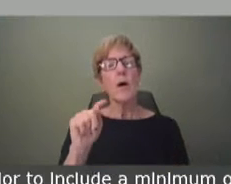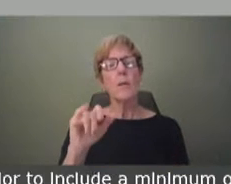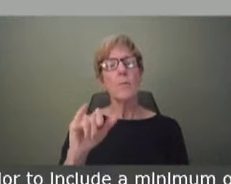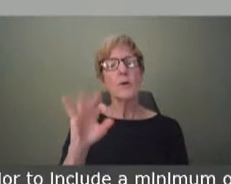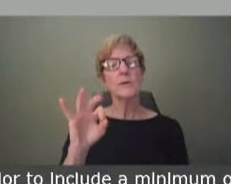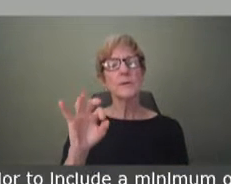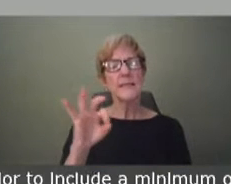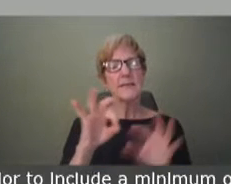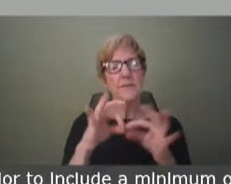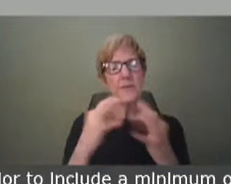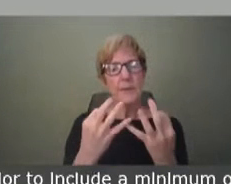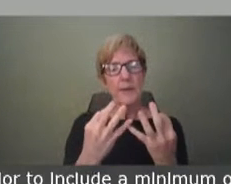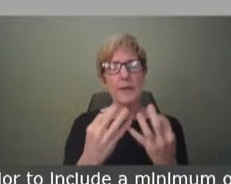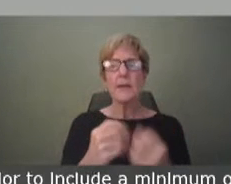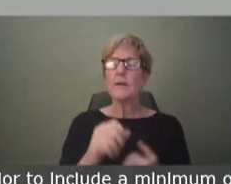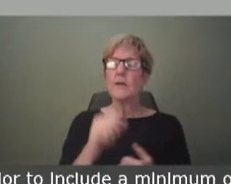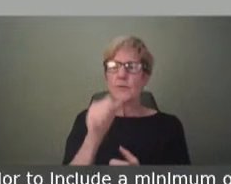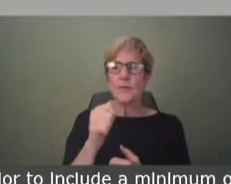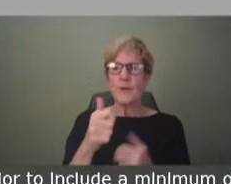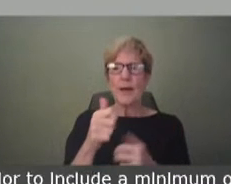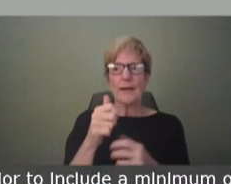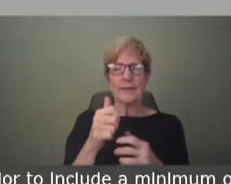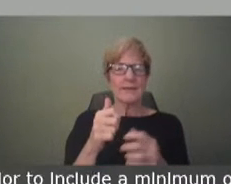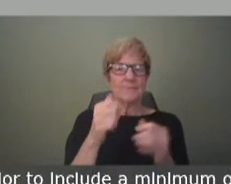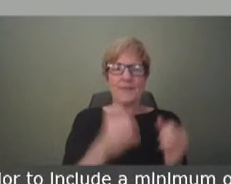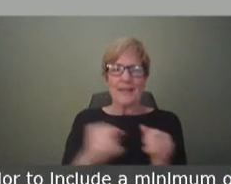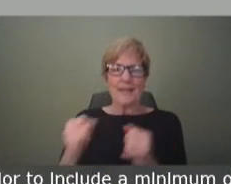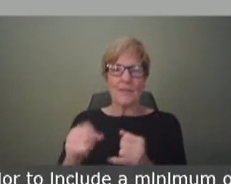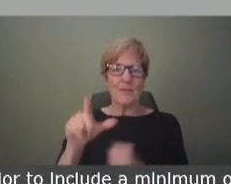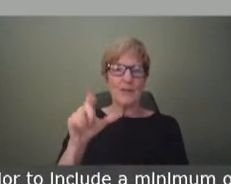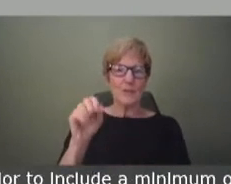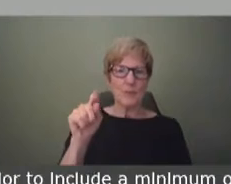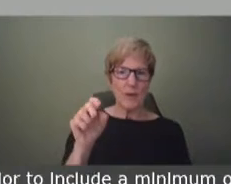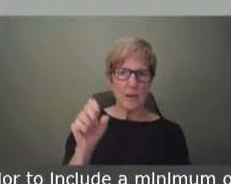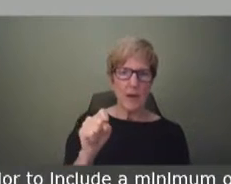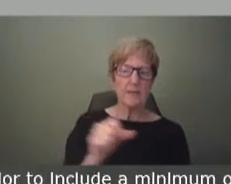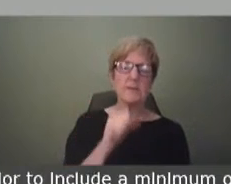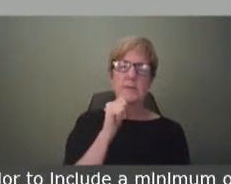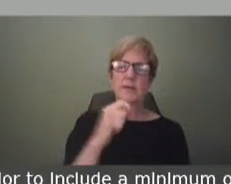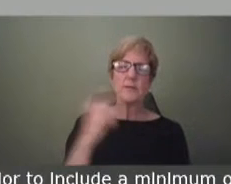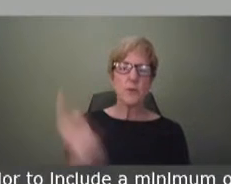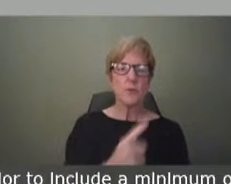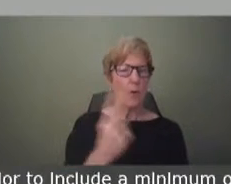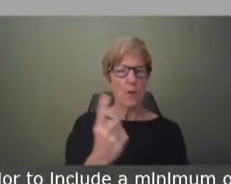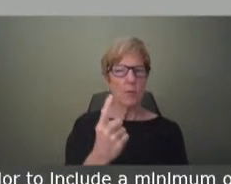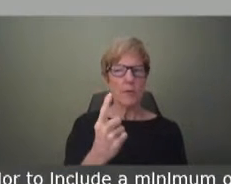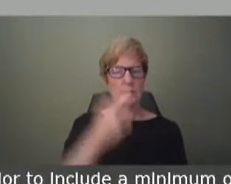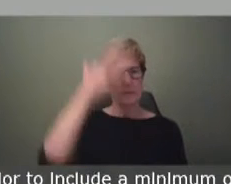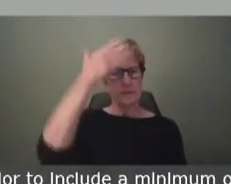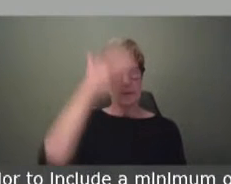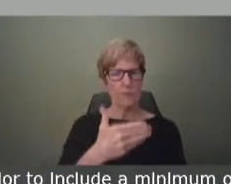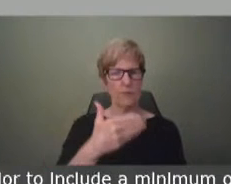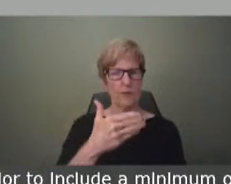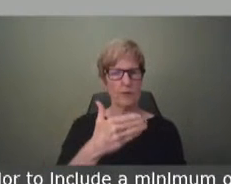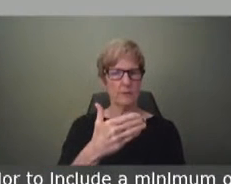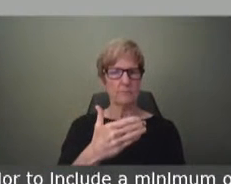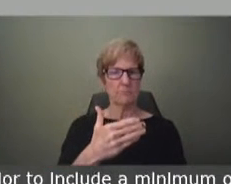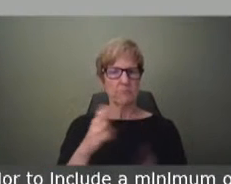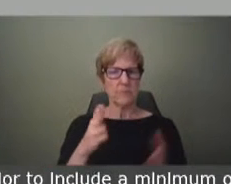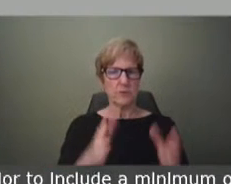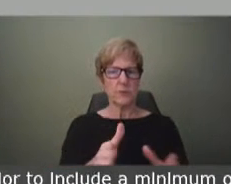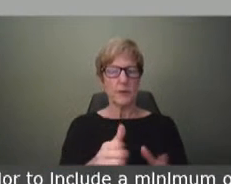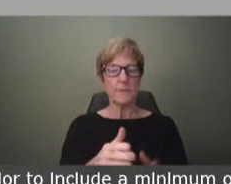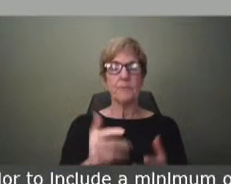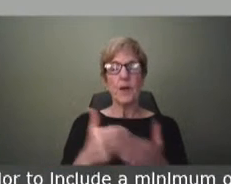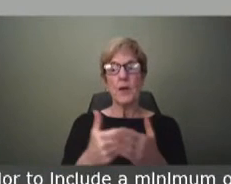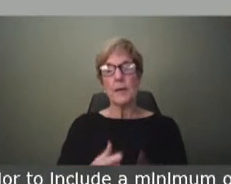uh the units are not on their own individual Lots uh or on uh they don't off front a public Street uh as well so uh neighborhood one in